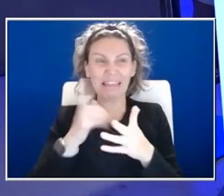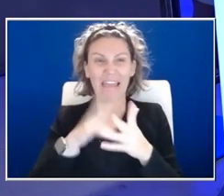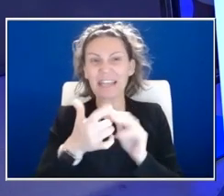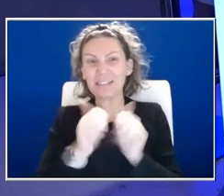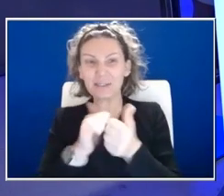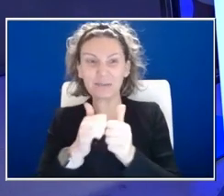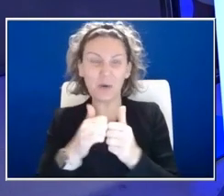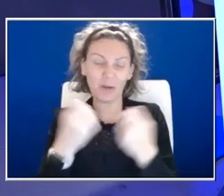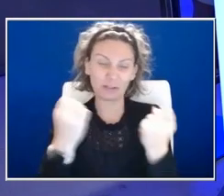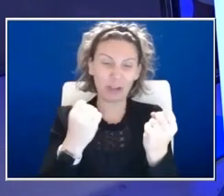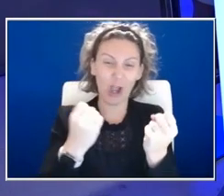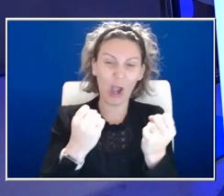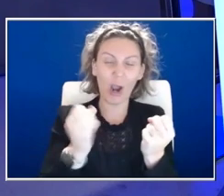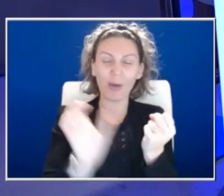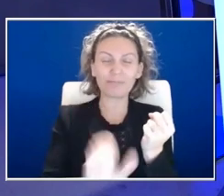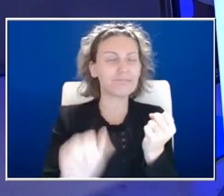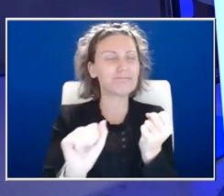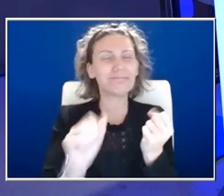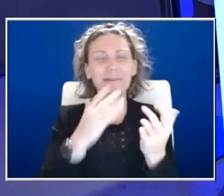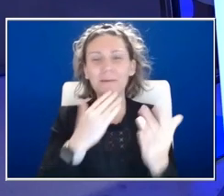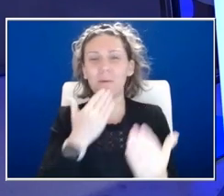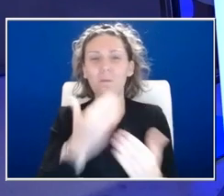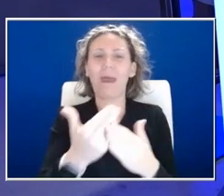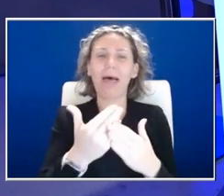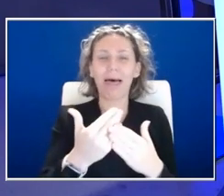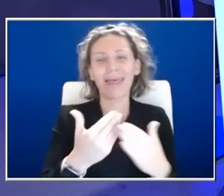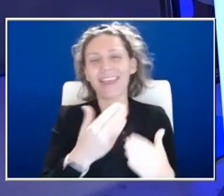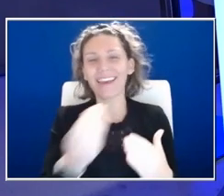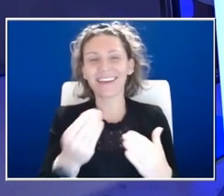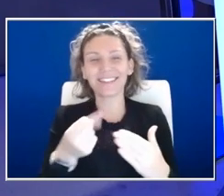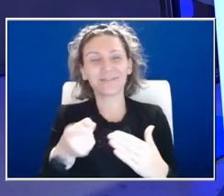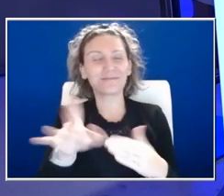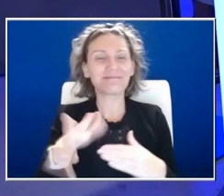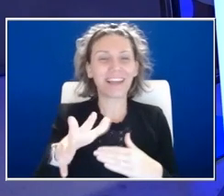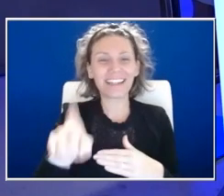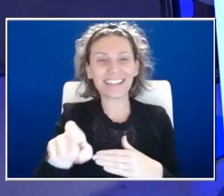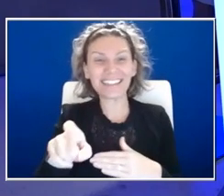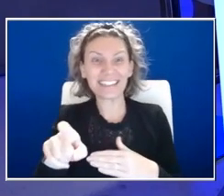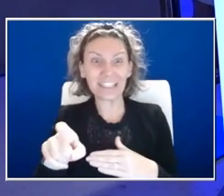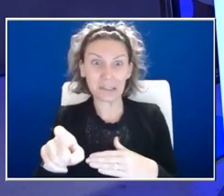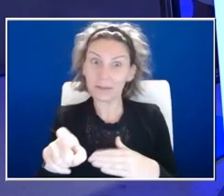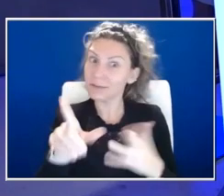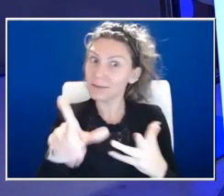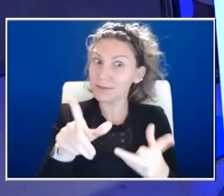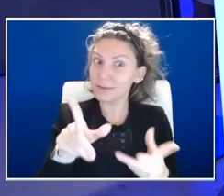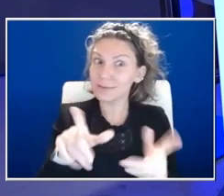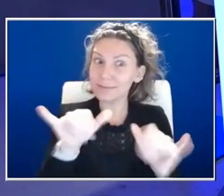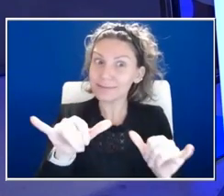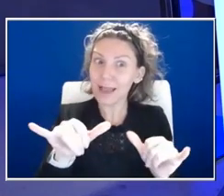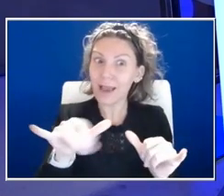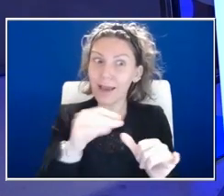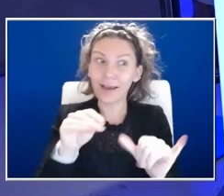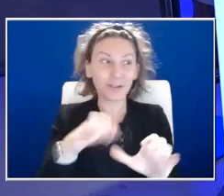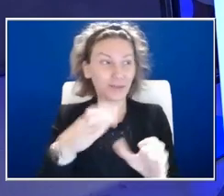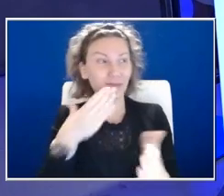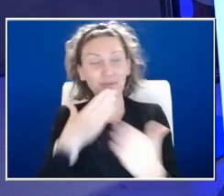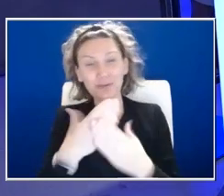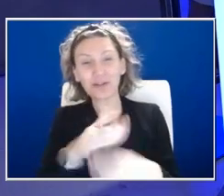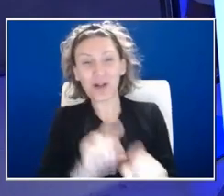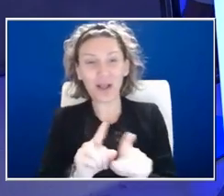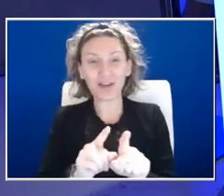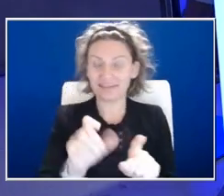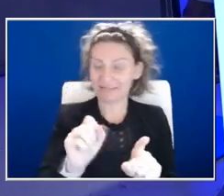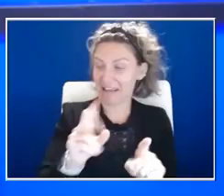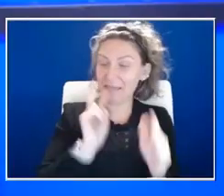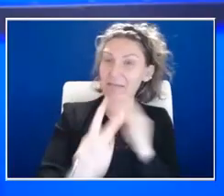really well. Yeah. And you kind of, you need to stick around and run just as good, right? Yeah. I mean, I look forward to the